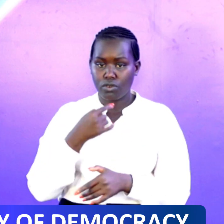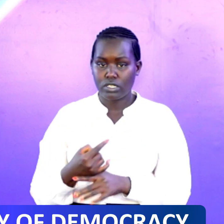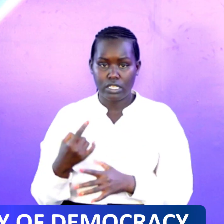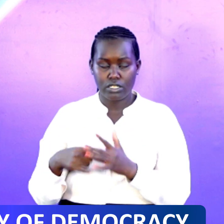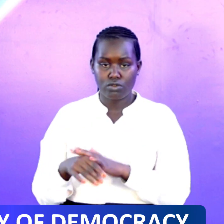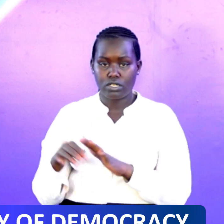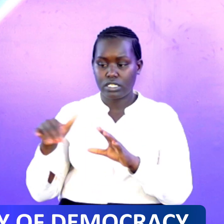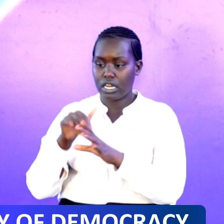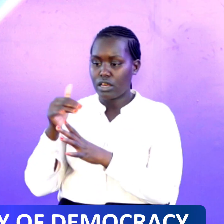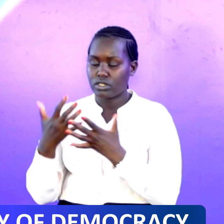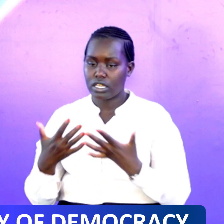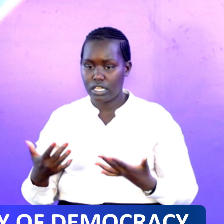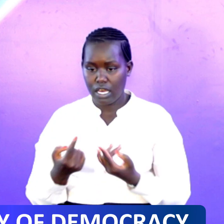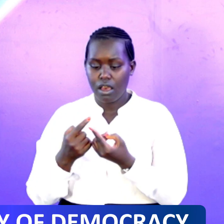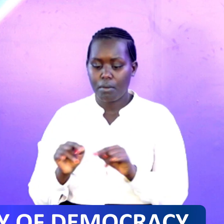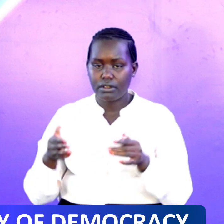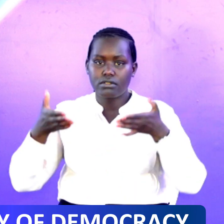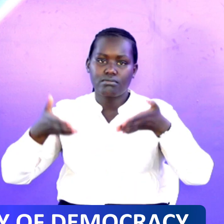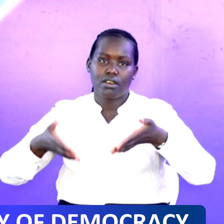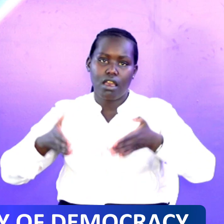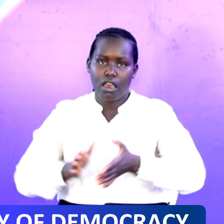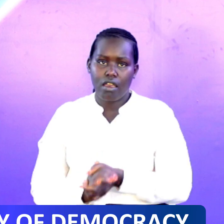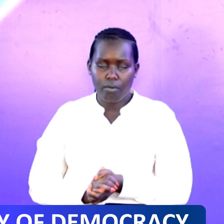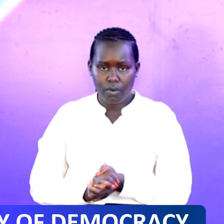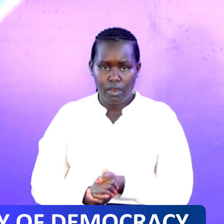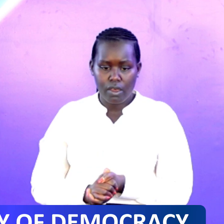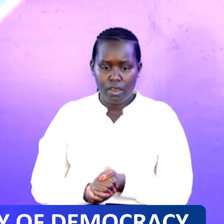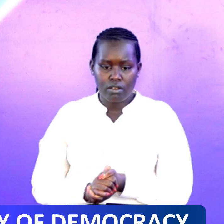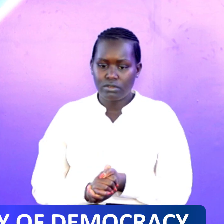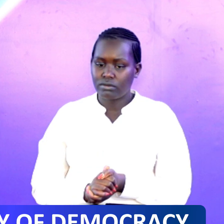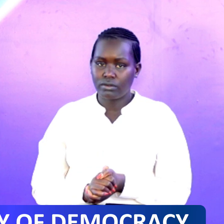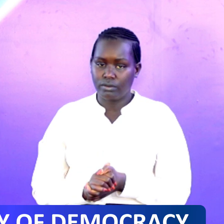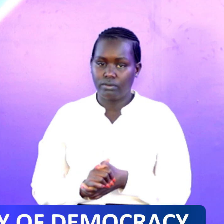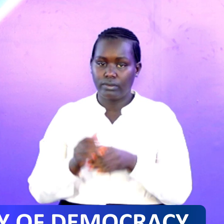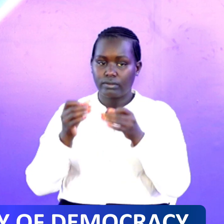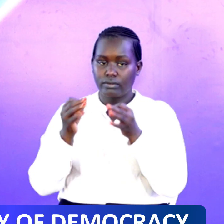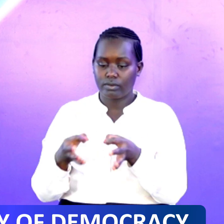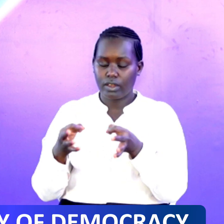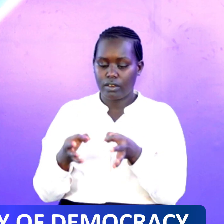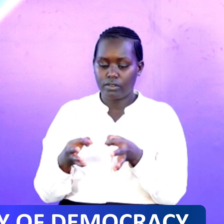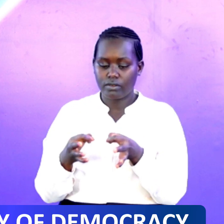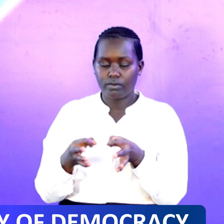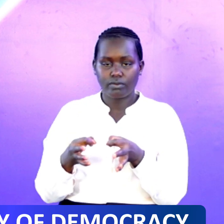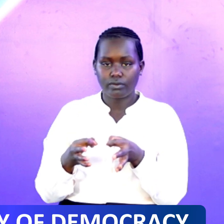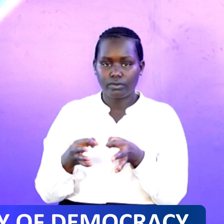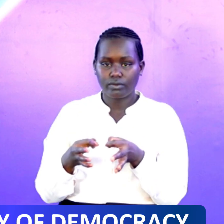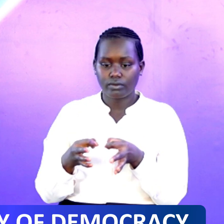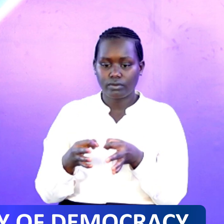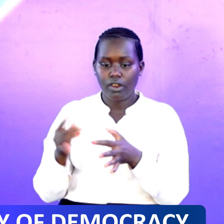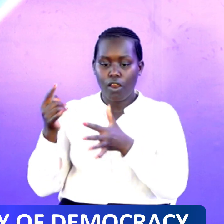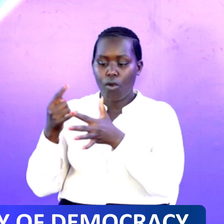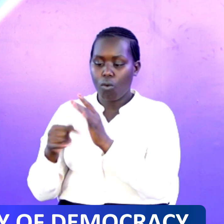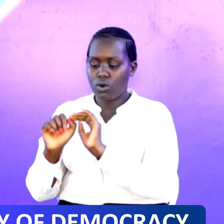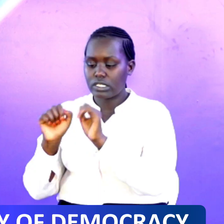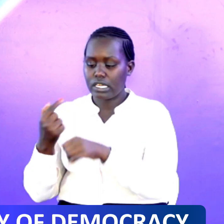foreign concept, but it is here with us, and it is not going anywhere. No, it won't. So if it's not going anywhere, what can we be